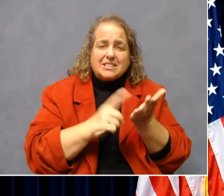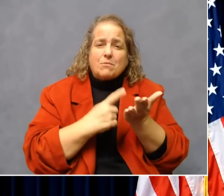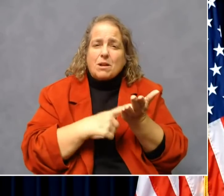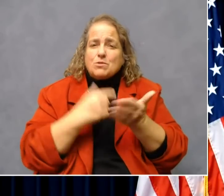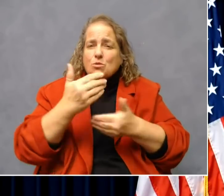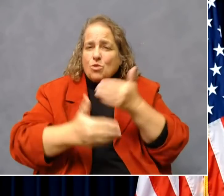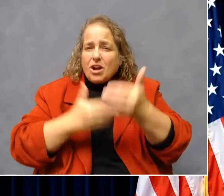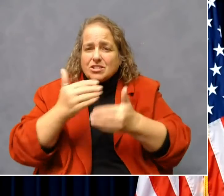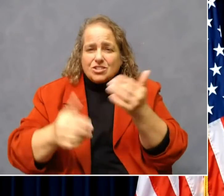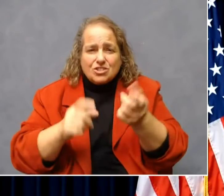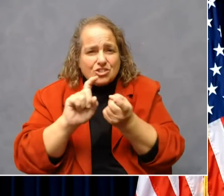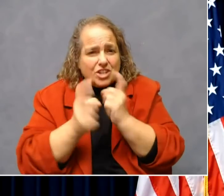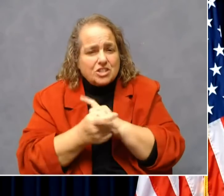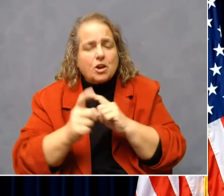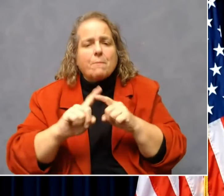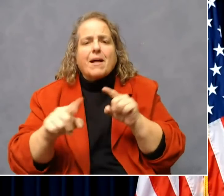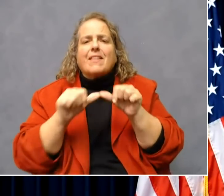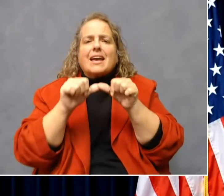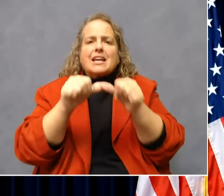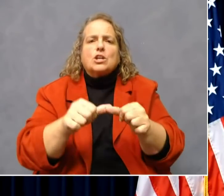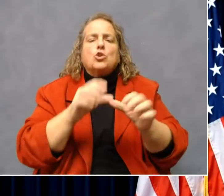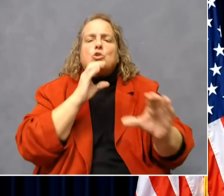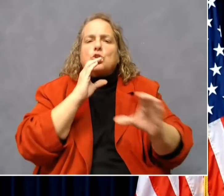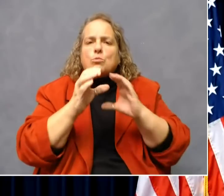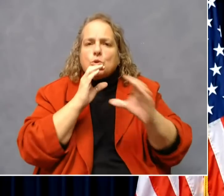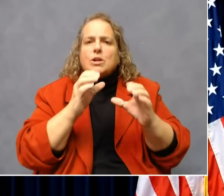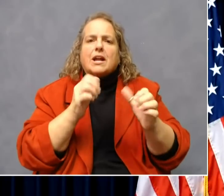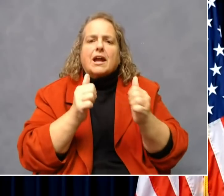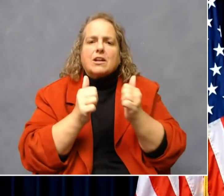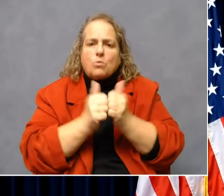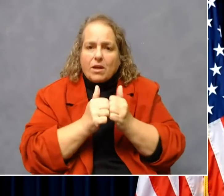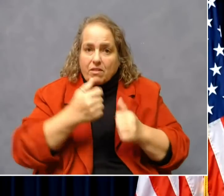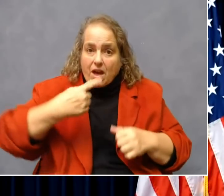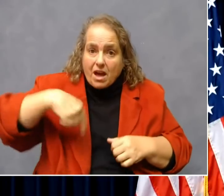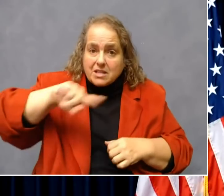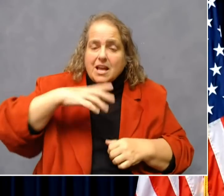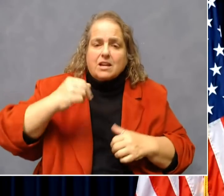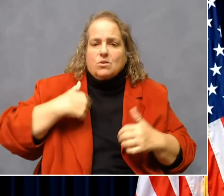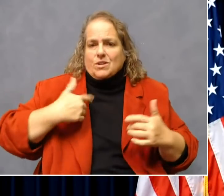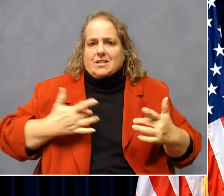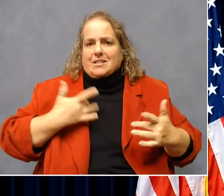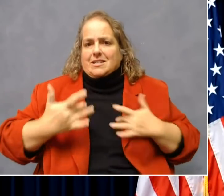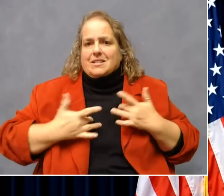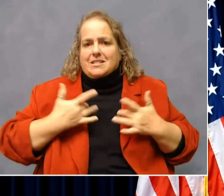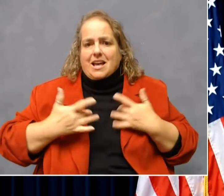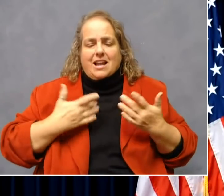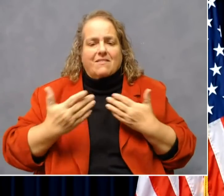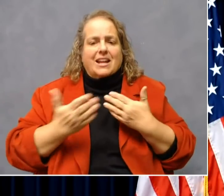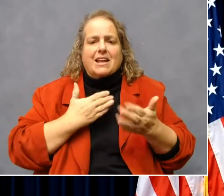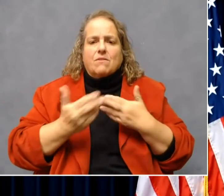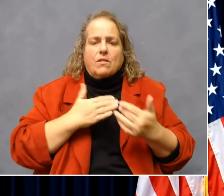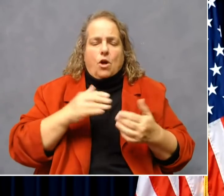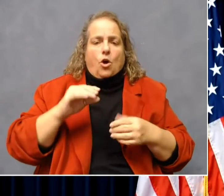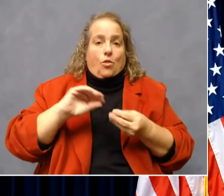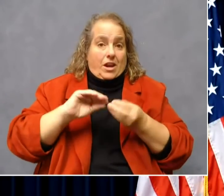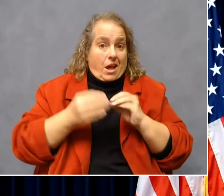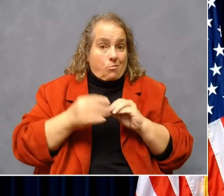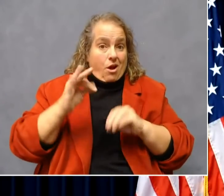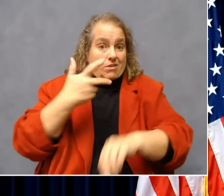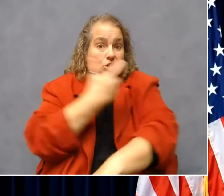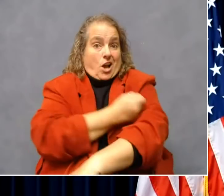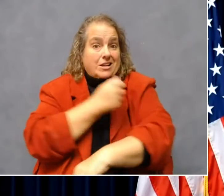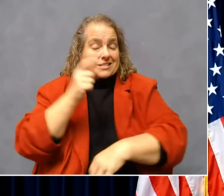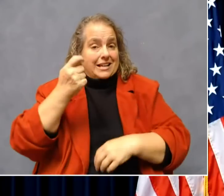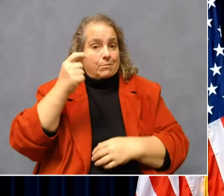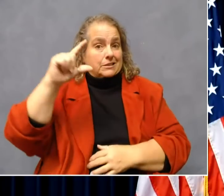they continue to communicate with us. And we are excited, even though the allocation is smaller, than we had hoped for to get